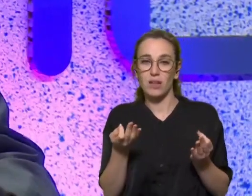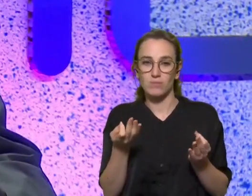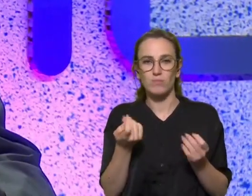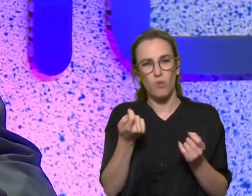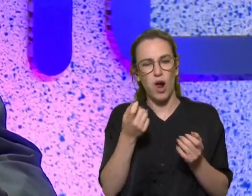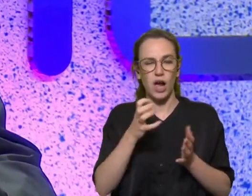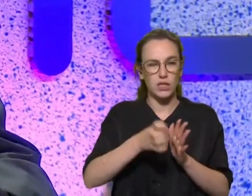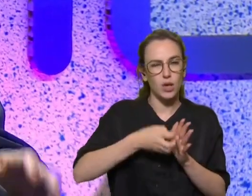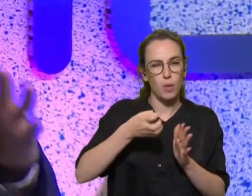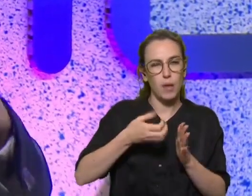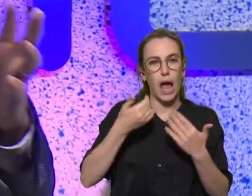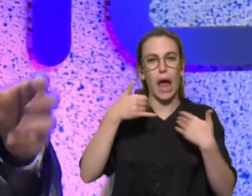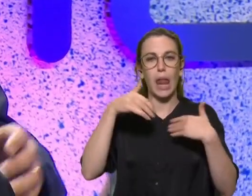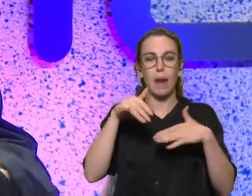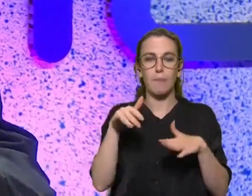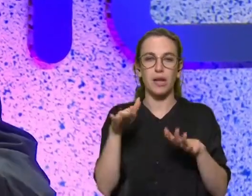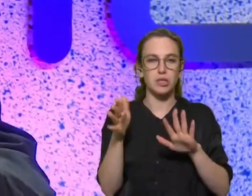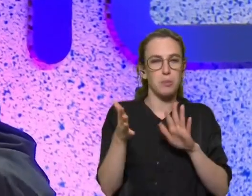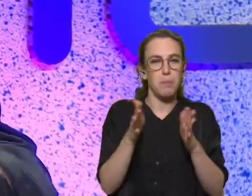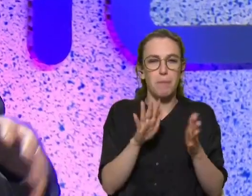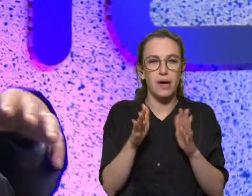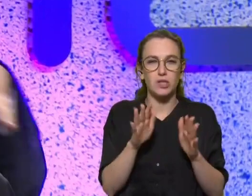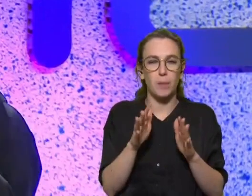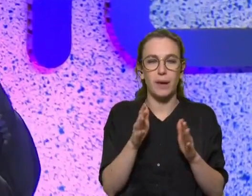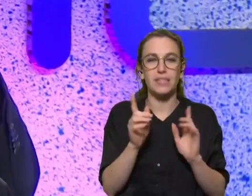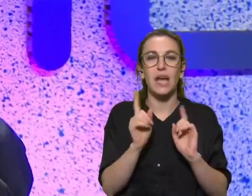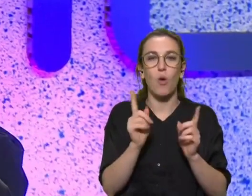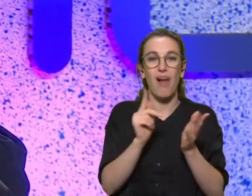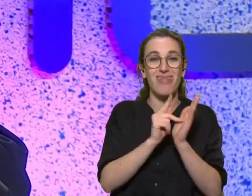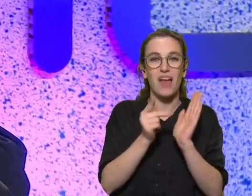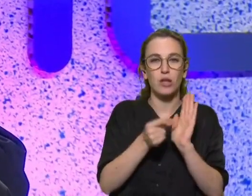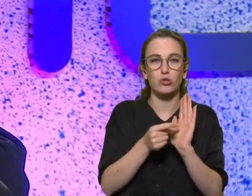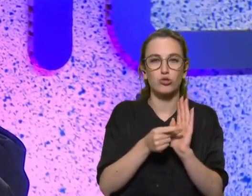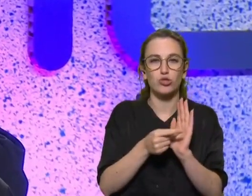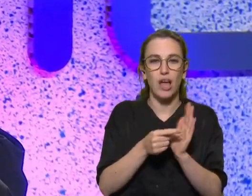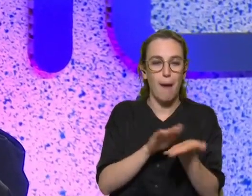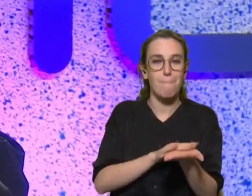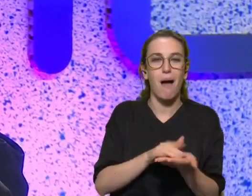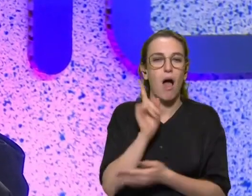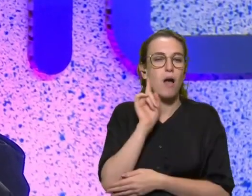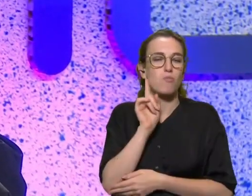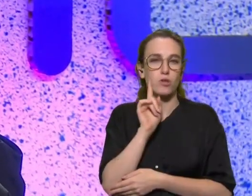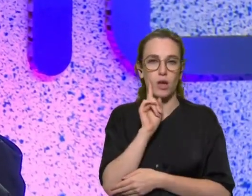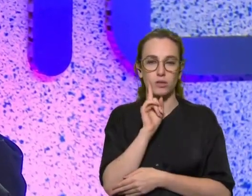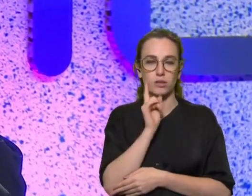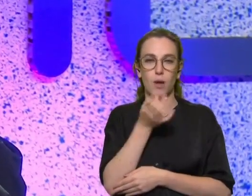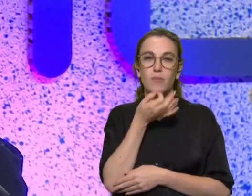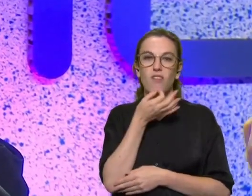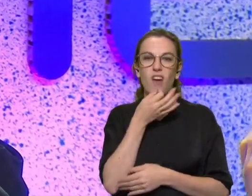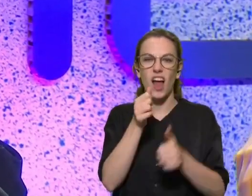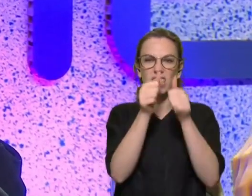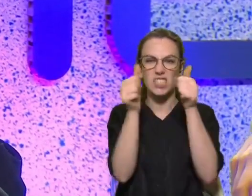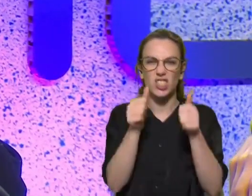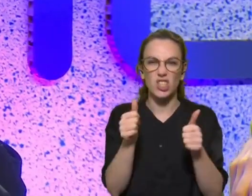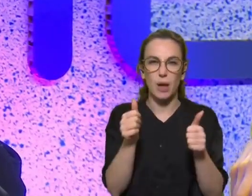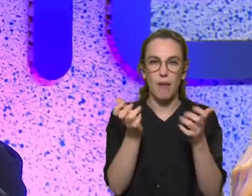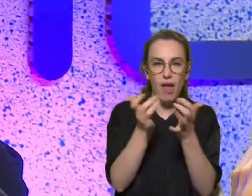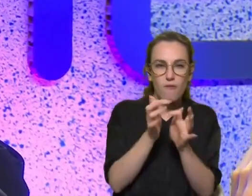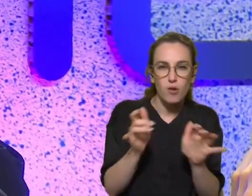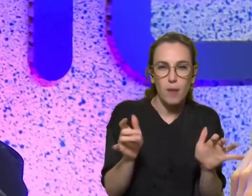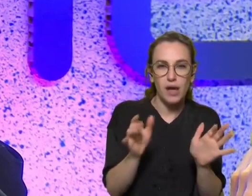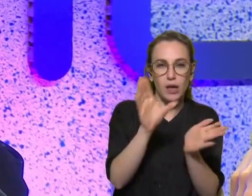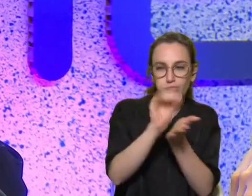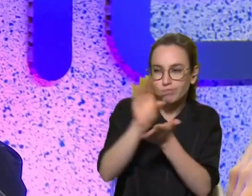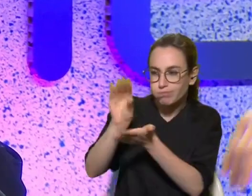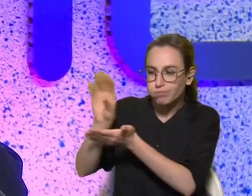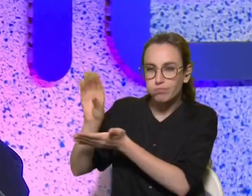this topic is somewhat fundamental. We are talking about informatic systems that are very